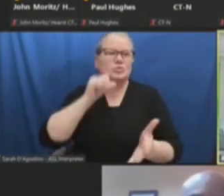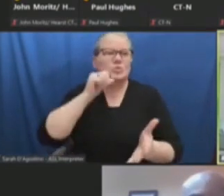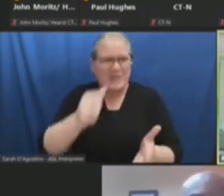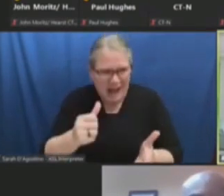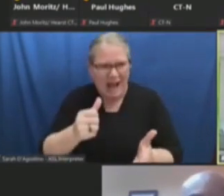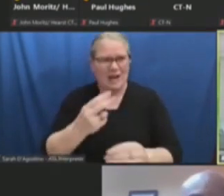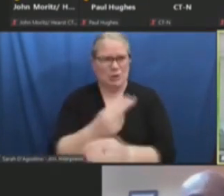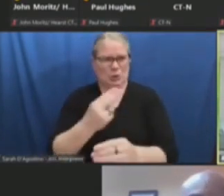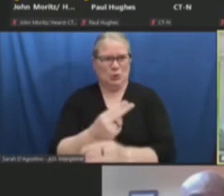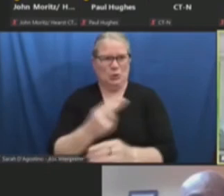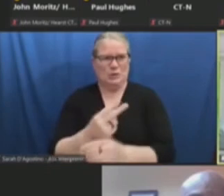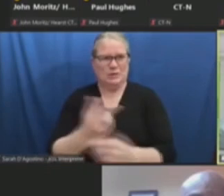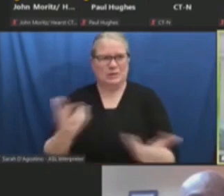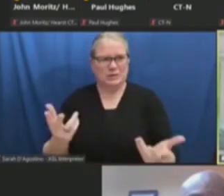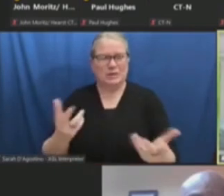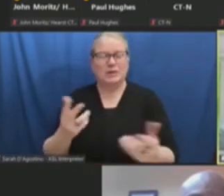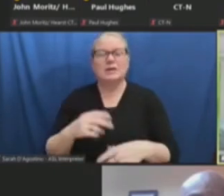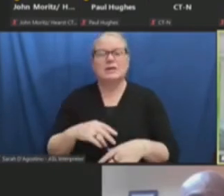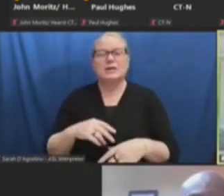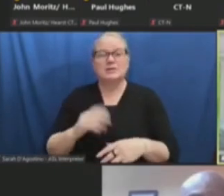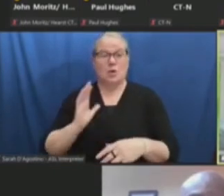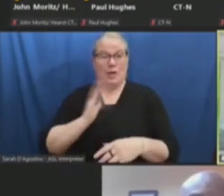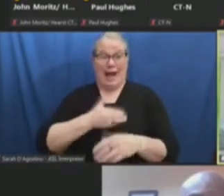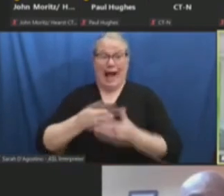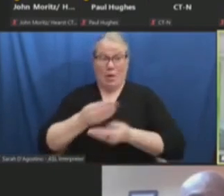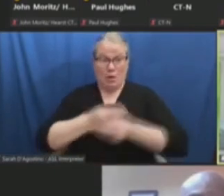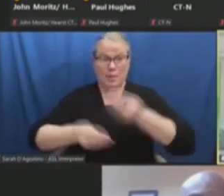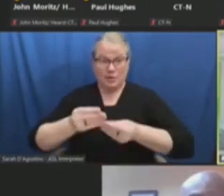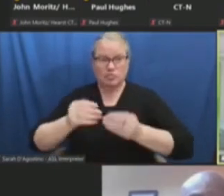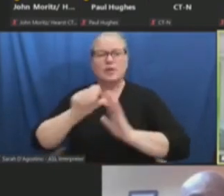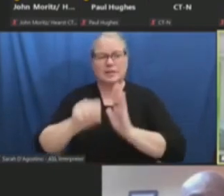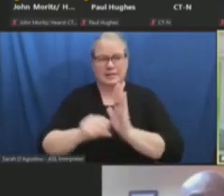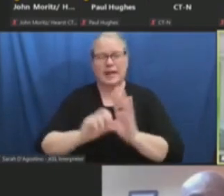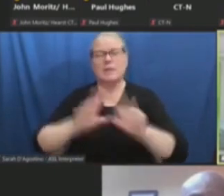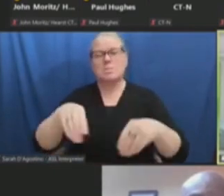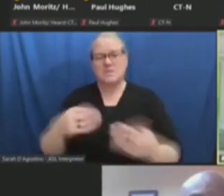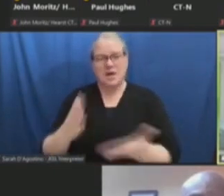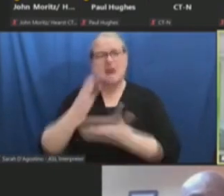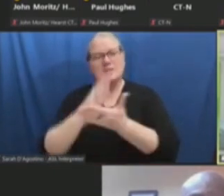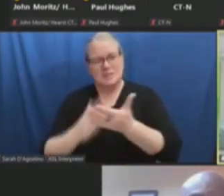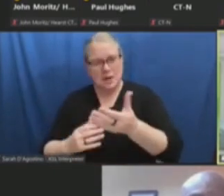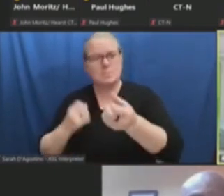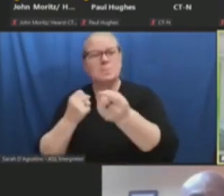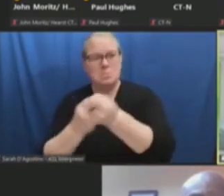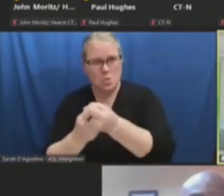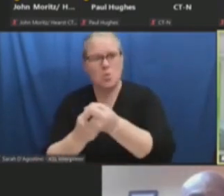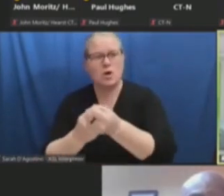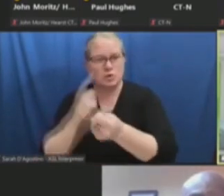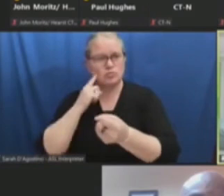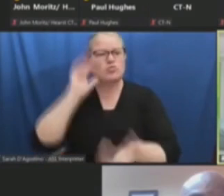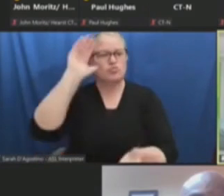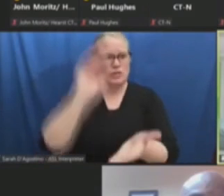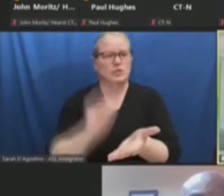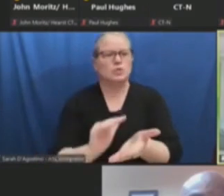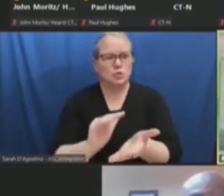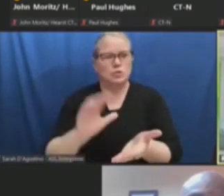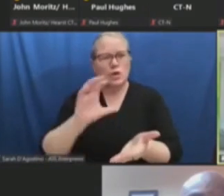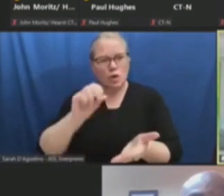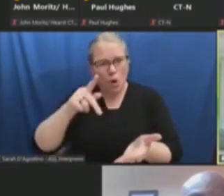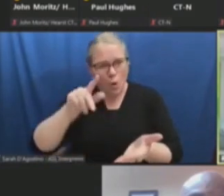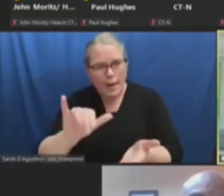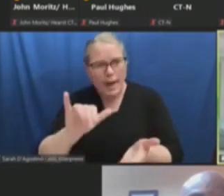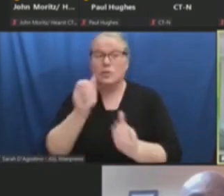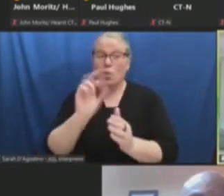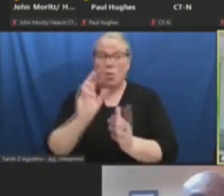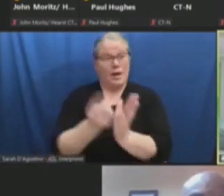care. So I know that in our budget, the state has provided some wraparound support to reduce or eliminate the co-pays or